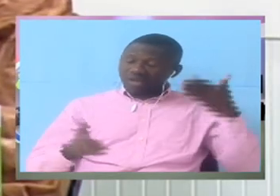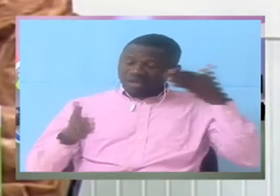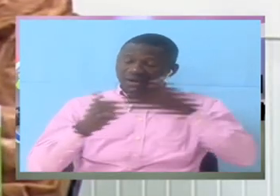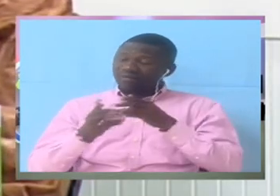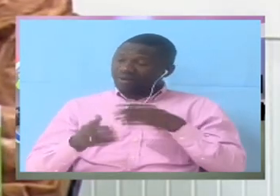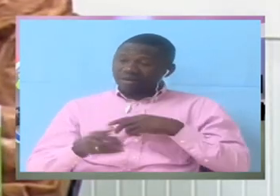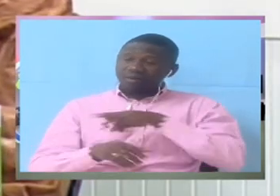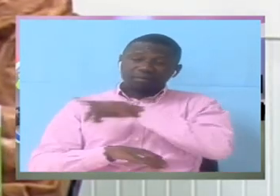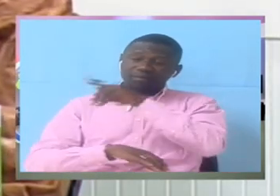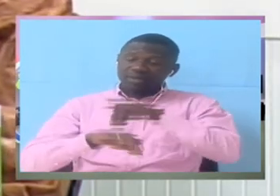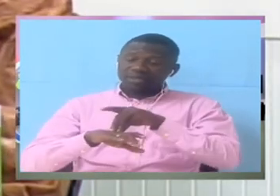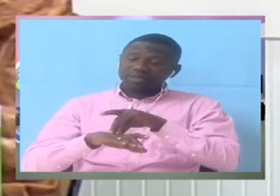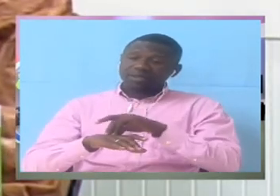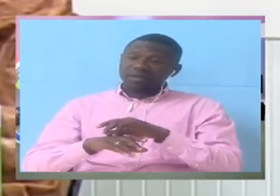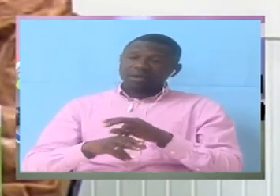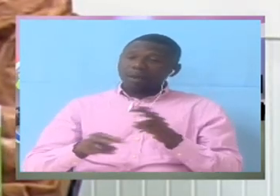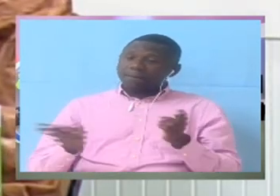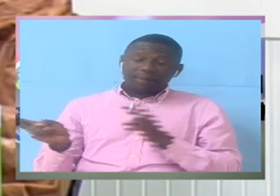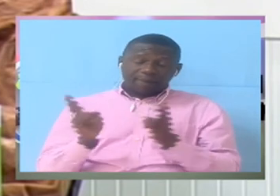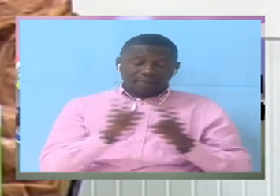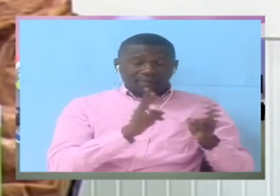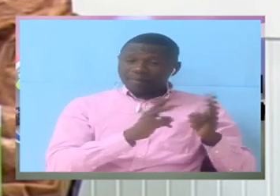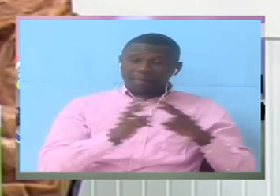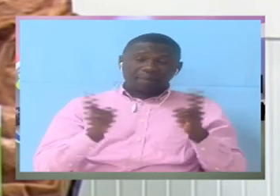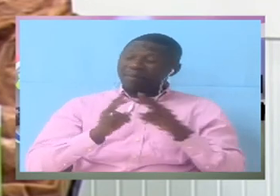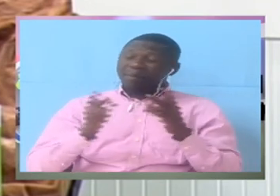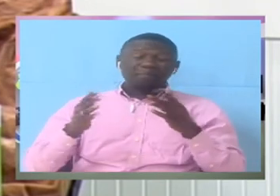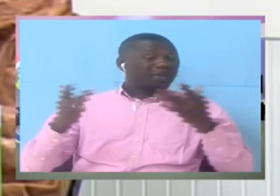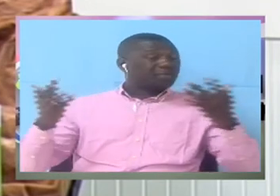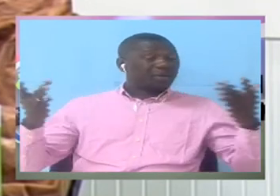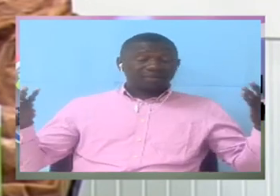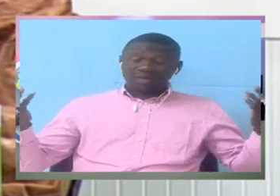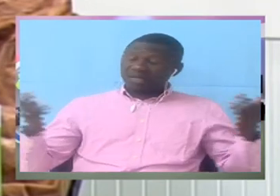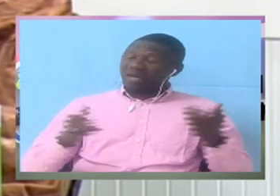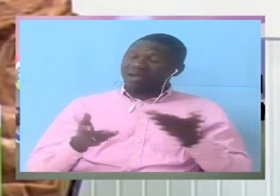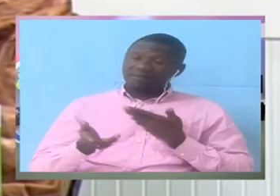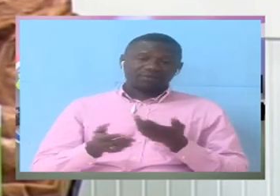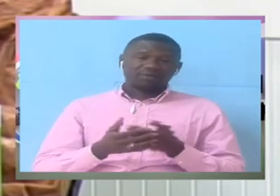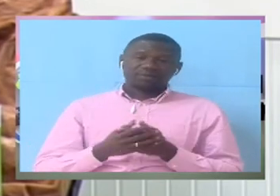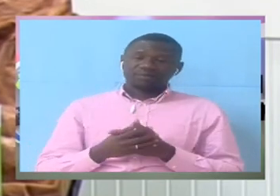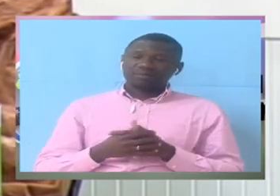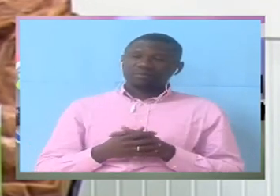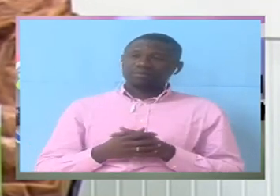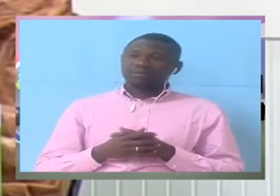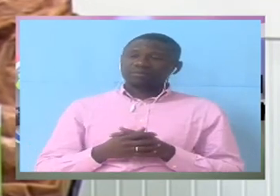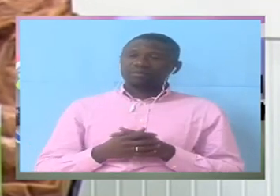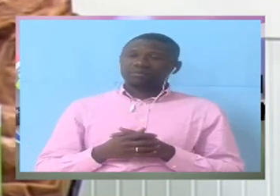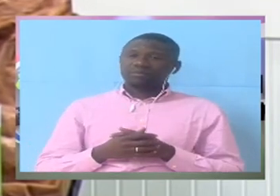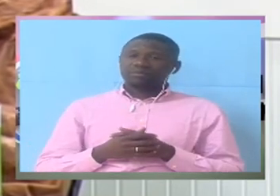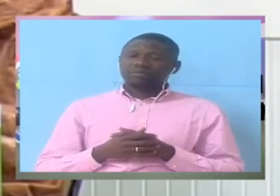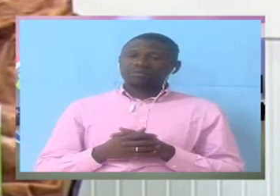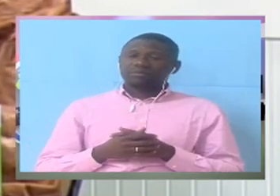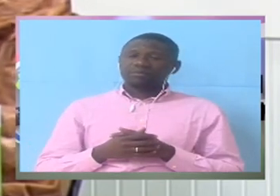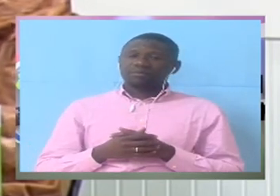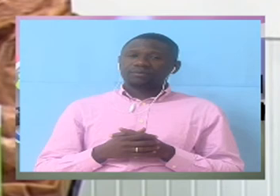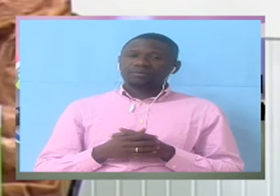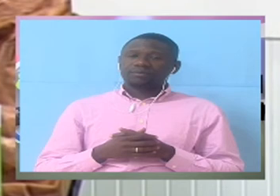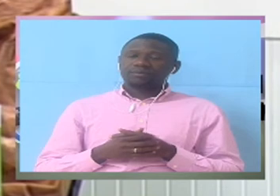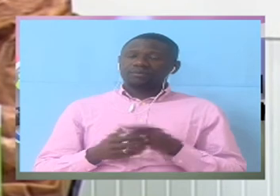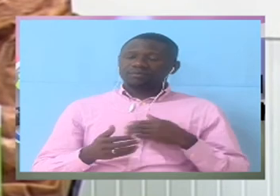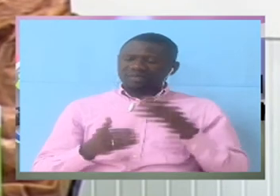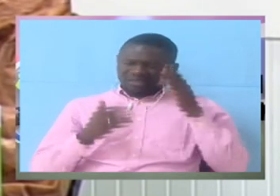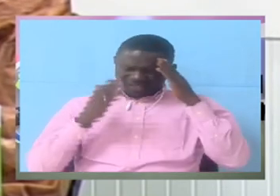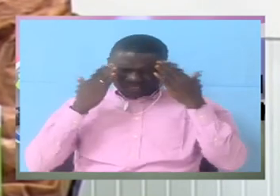arrived at the Bong County, bullets were raining down like how rain comes from the sky.